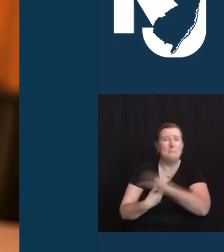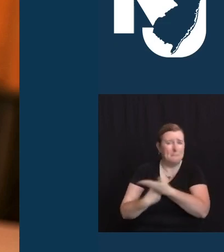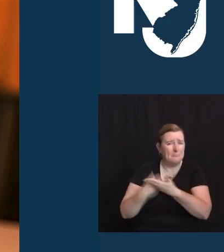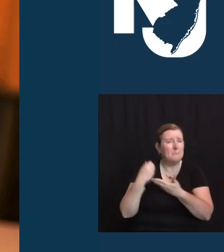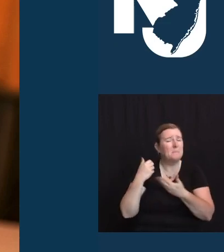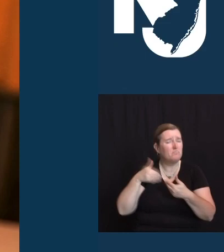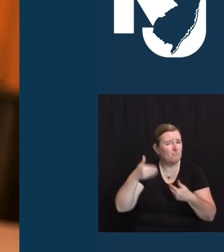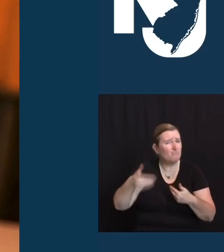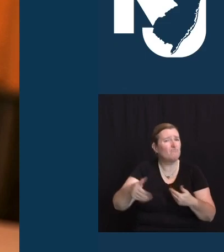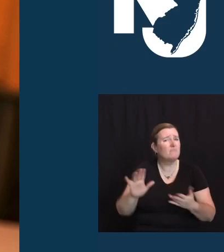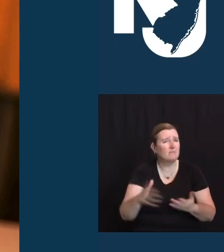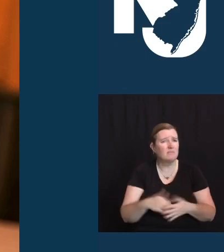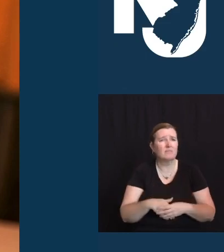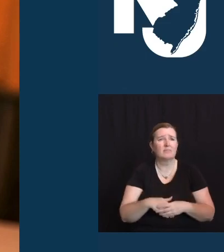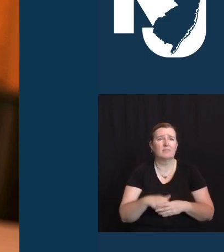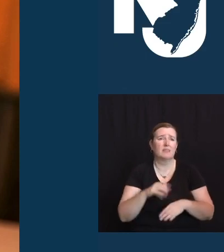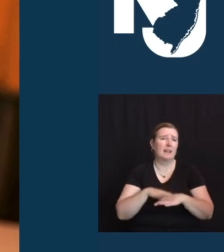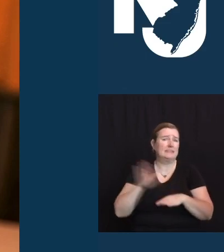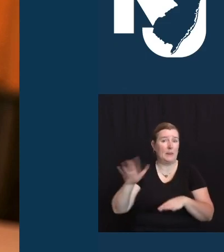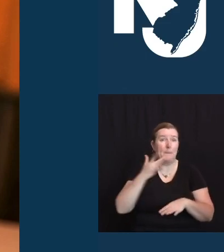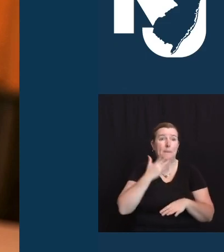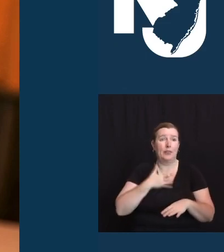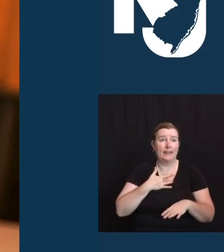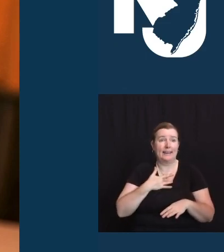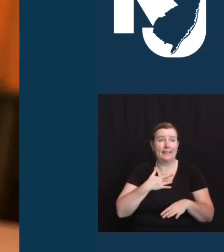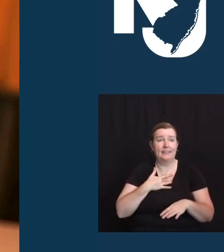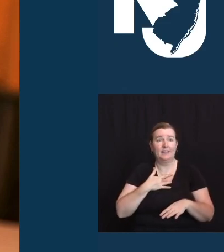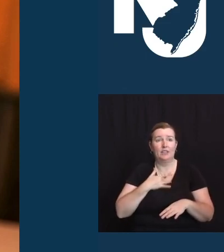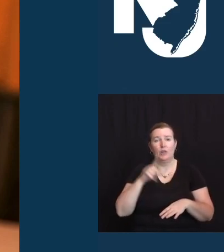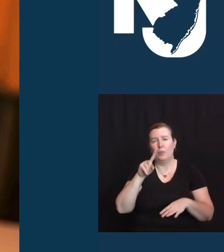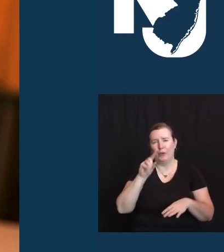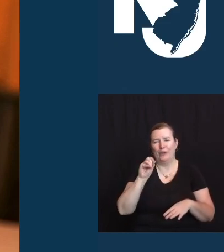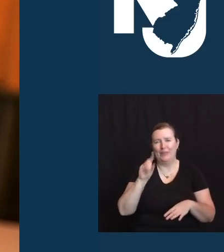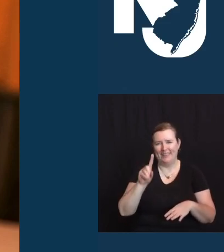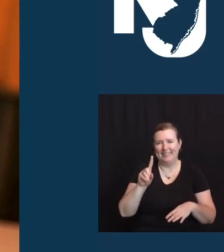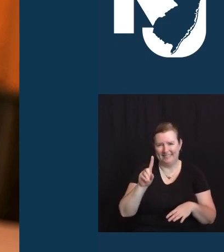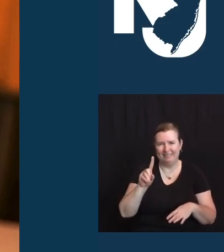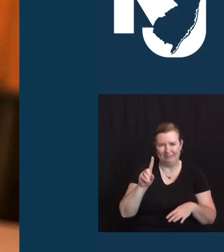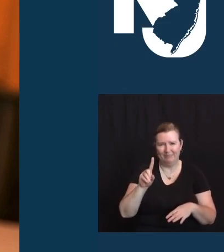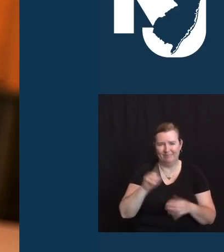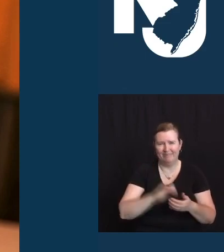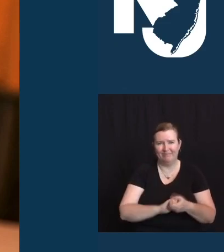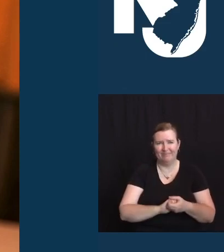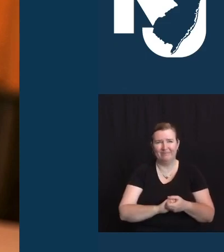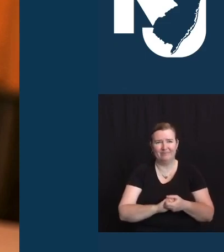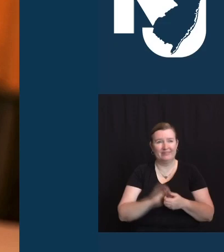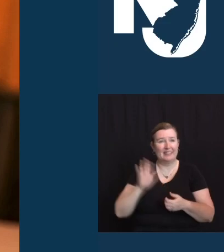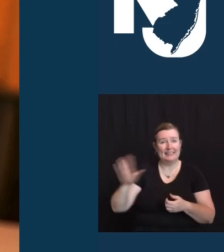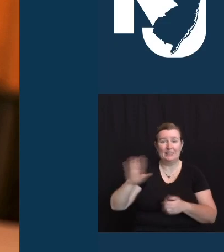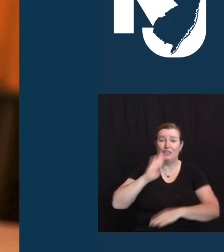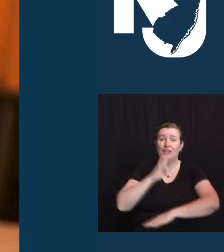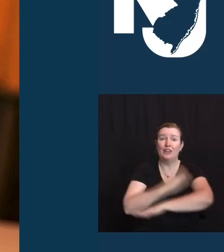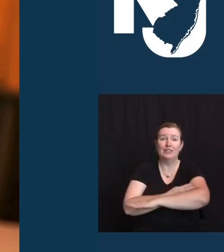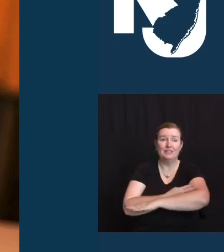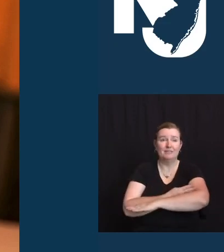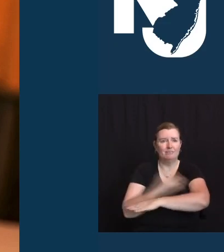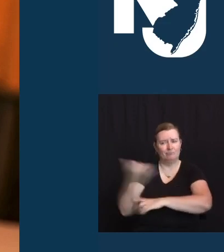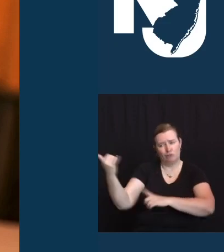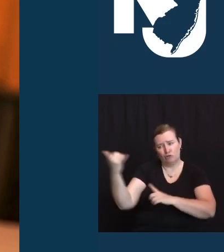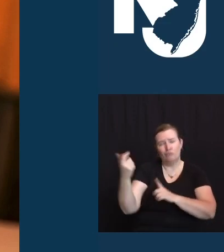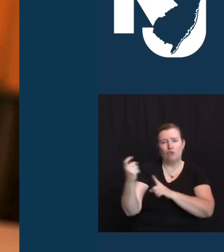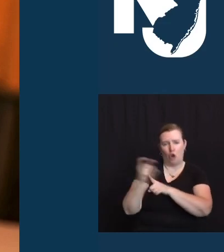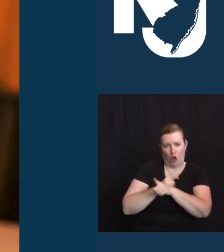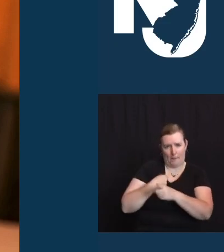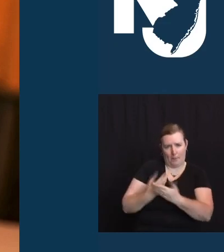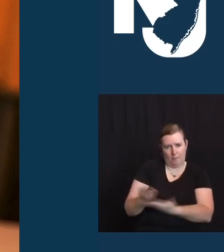by the way, repeated by his daughter Debbie to me on the phone, that is Malcolm's daughter Debbie to me on the phone this morning, and one of